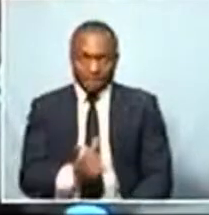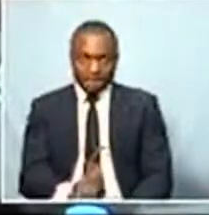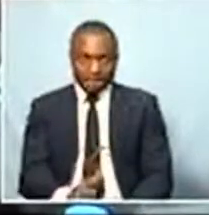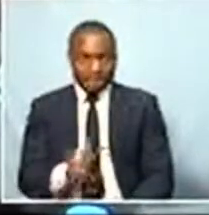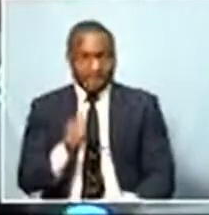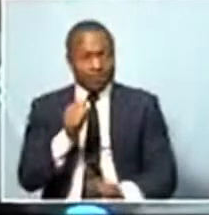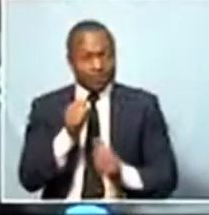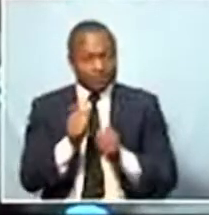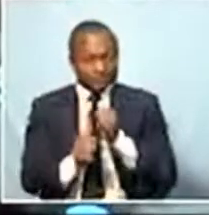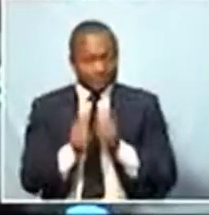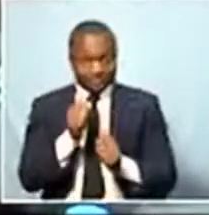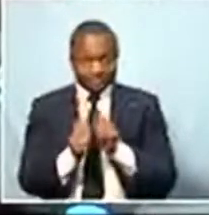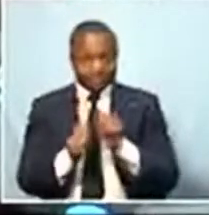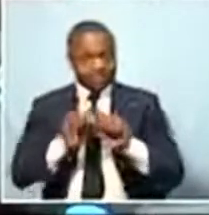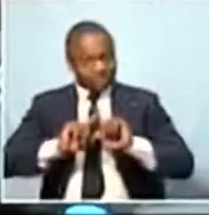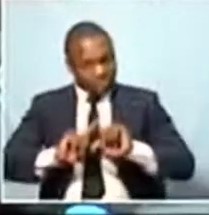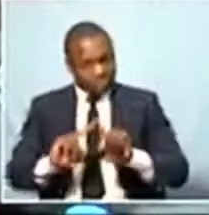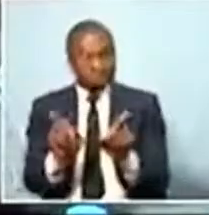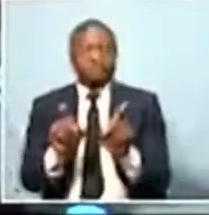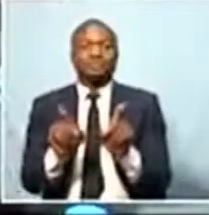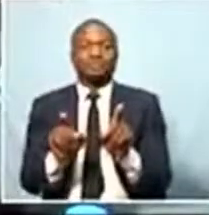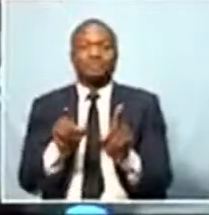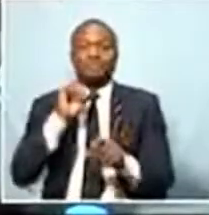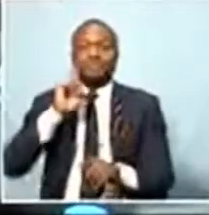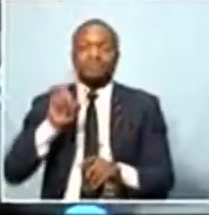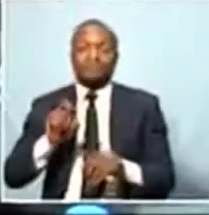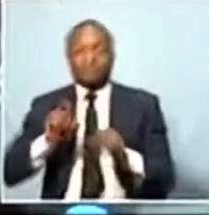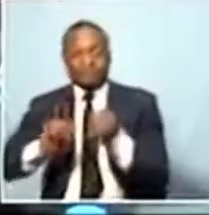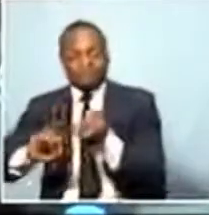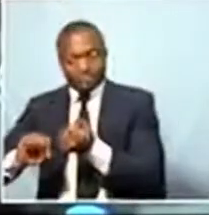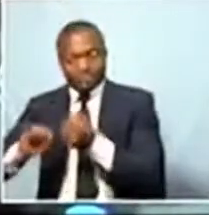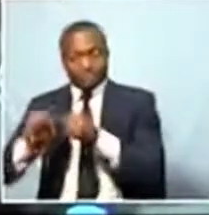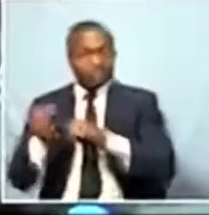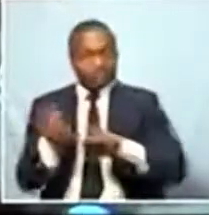which, to the contrary, they're supposed to protect